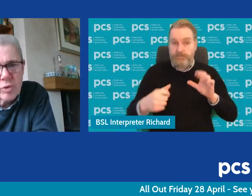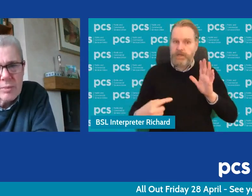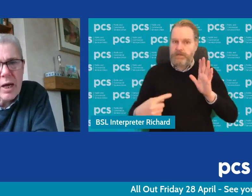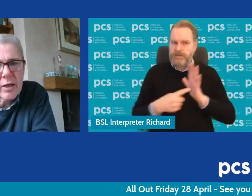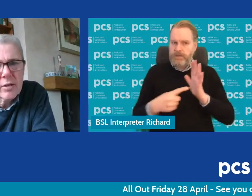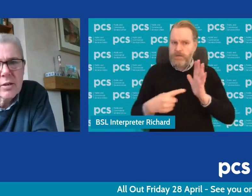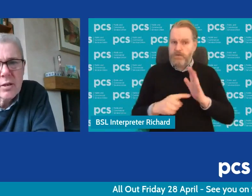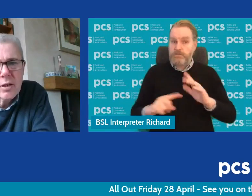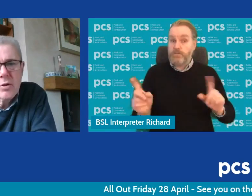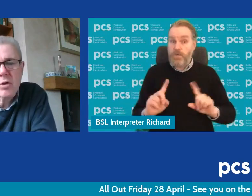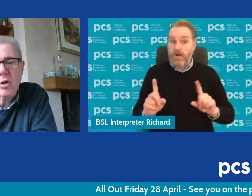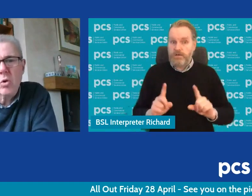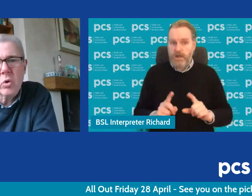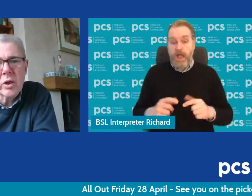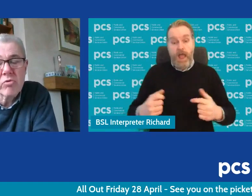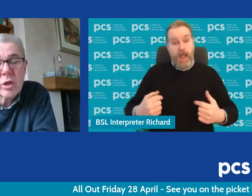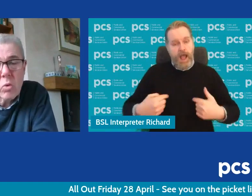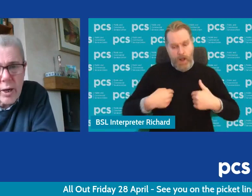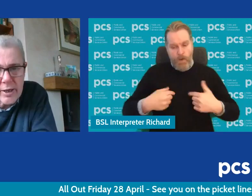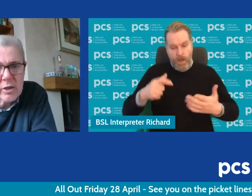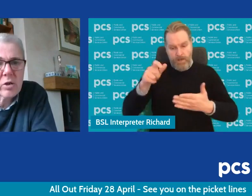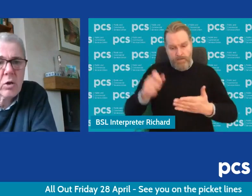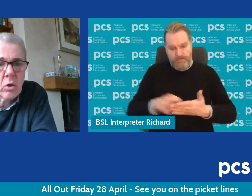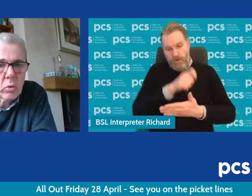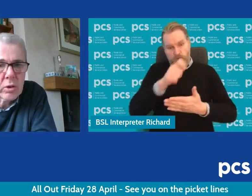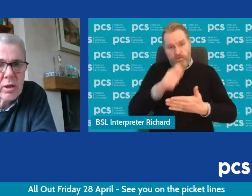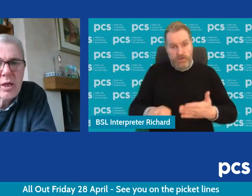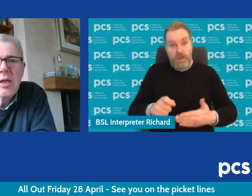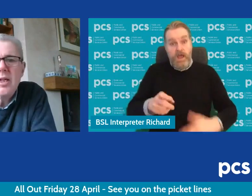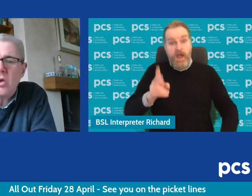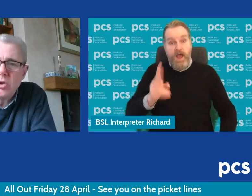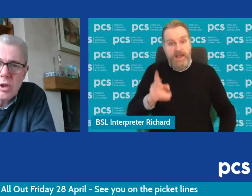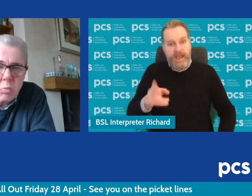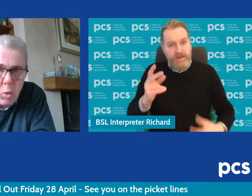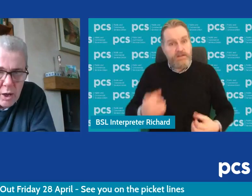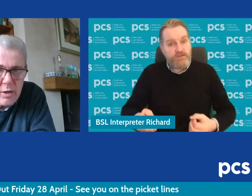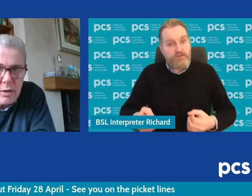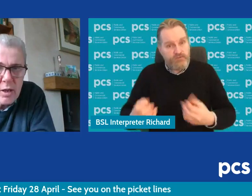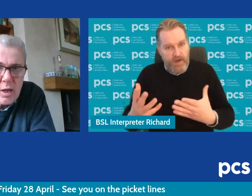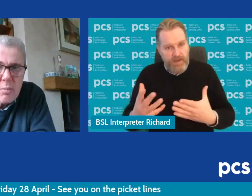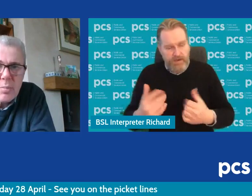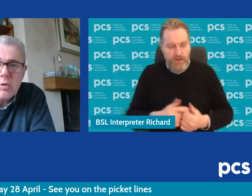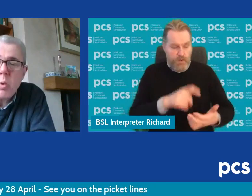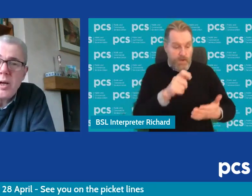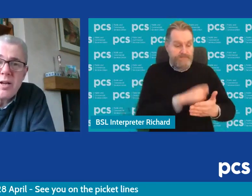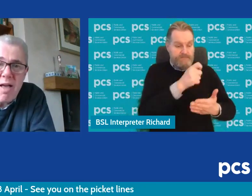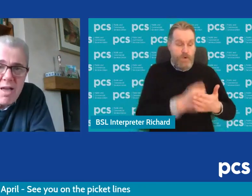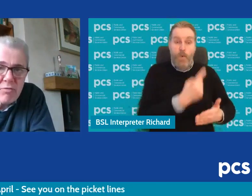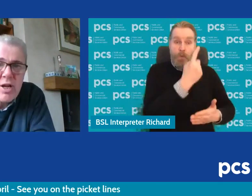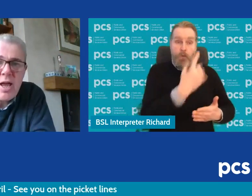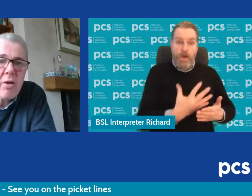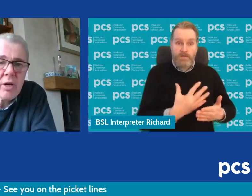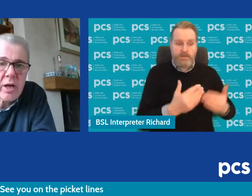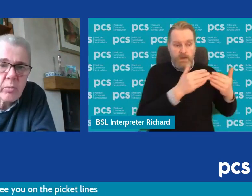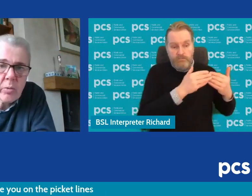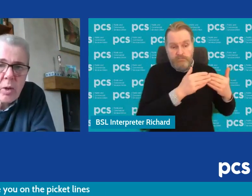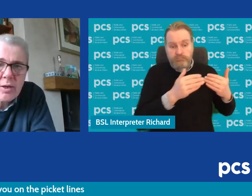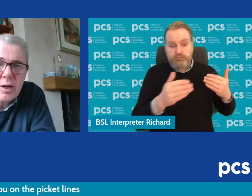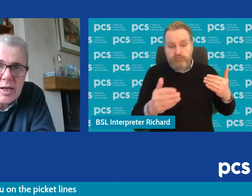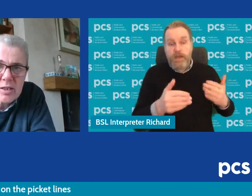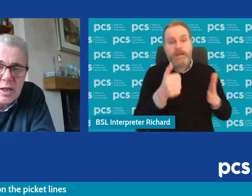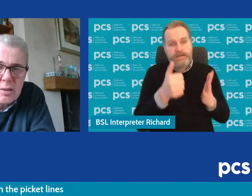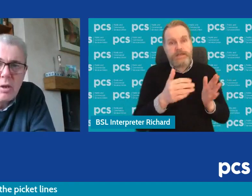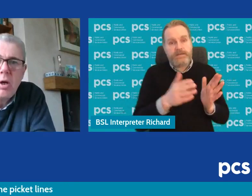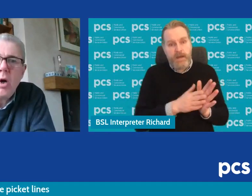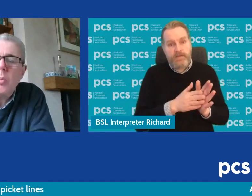that the reballot that the law has required us to hold is not just won, but is won in every area that we